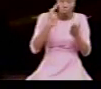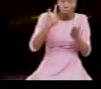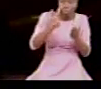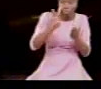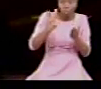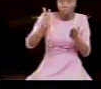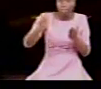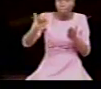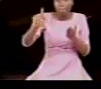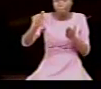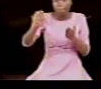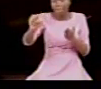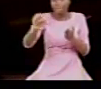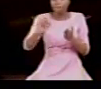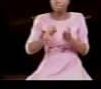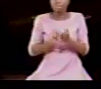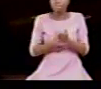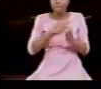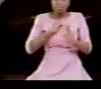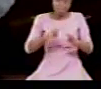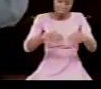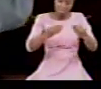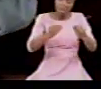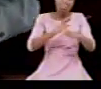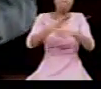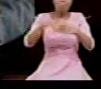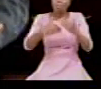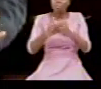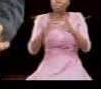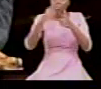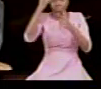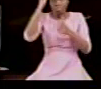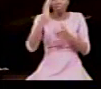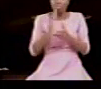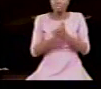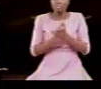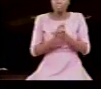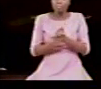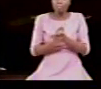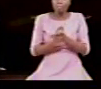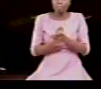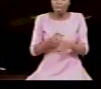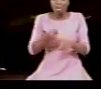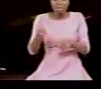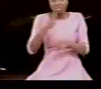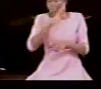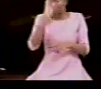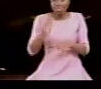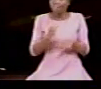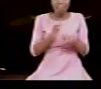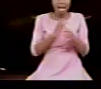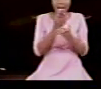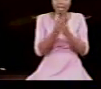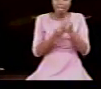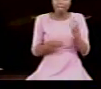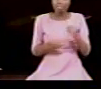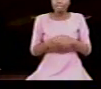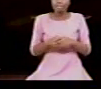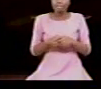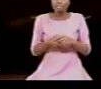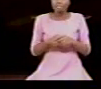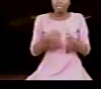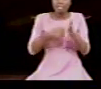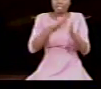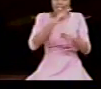mites, and gave God all. She never lacked. It's not here, but I'm telling you the nature of